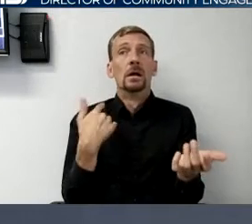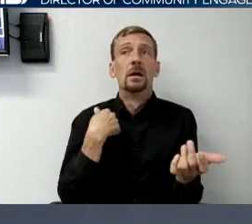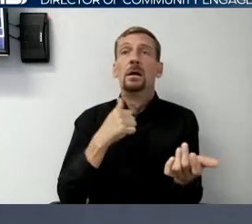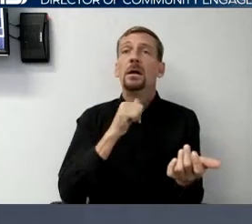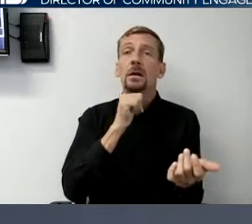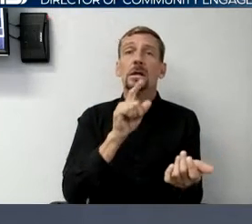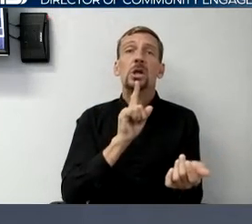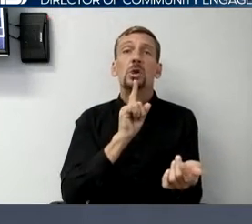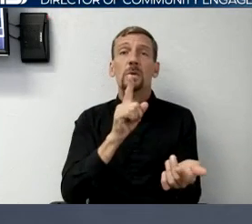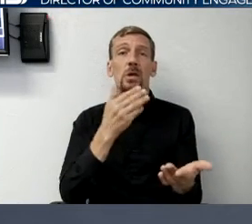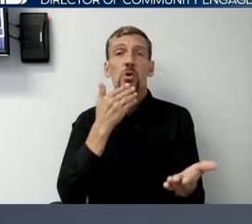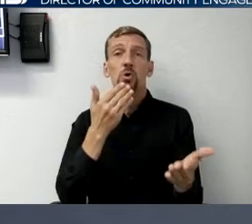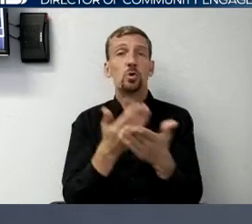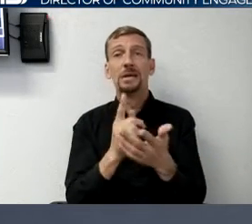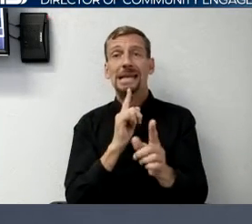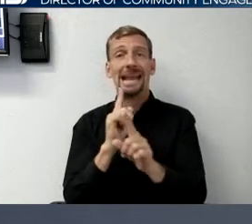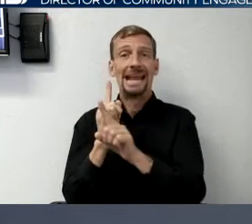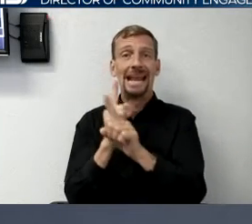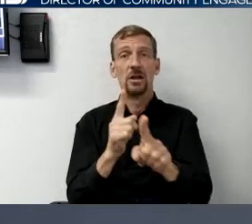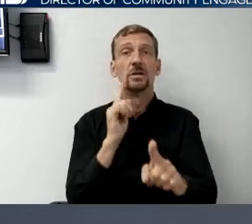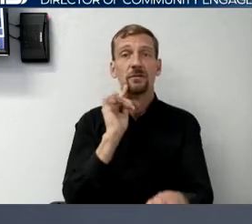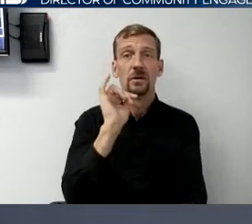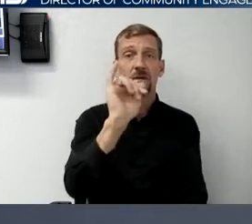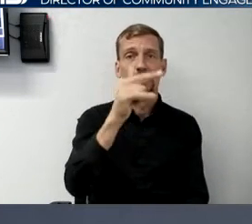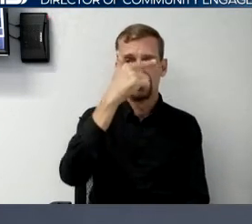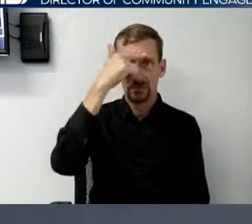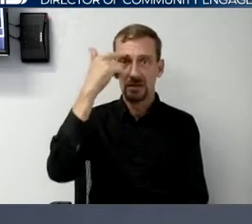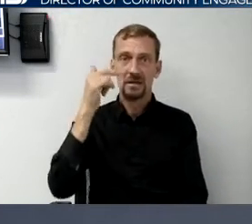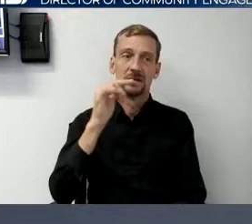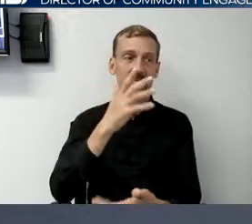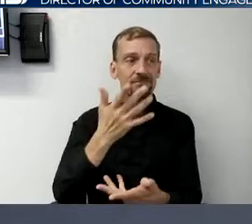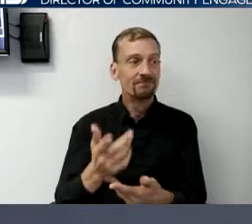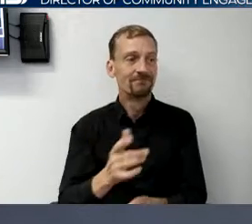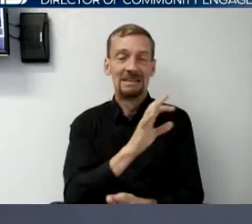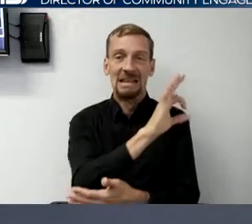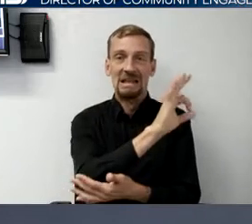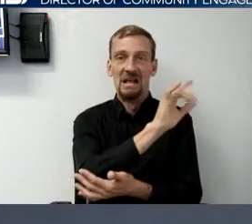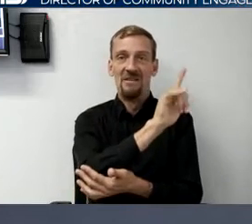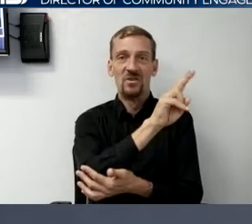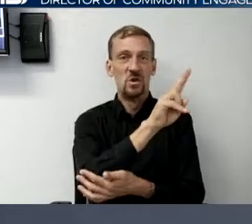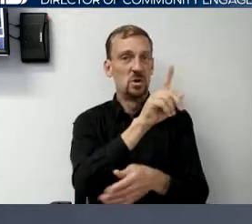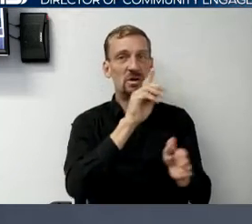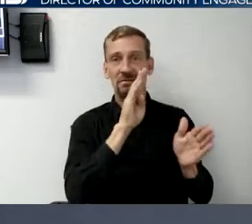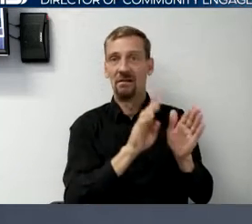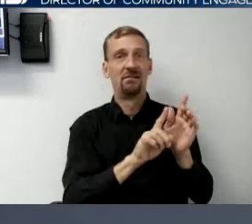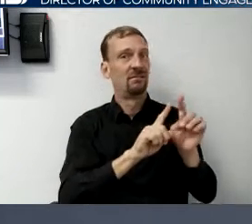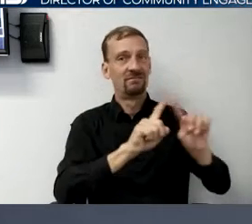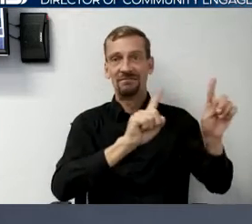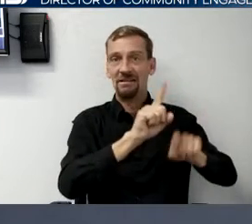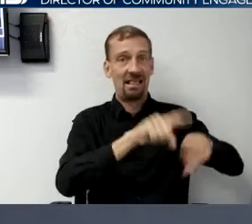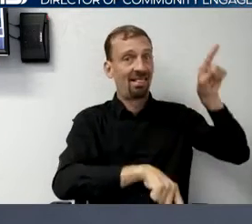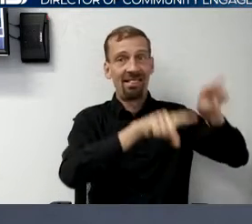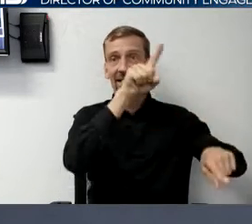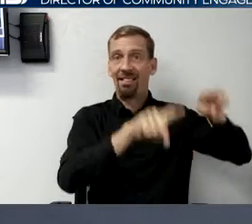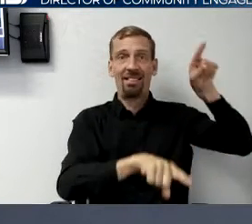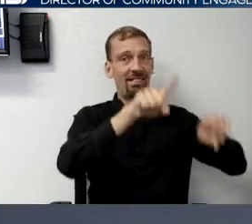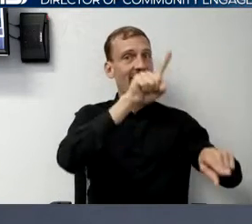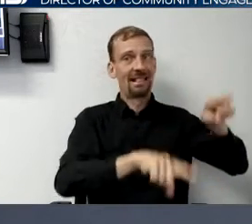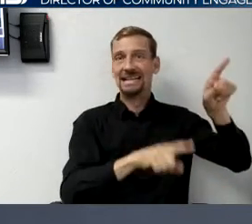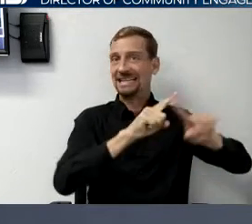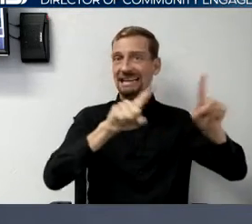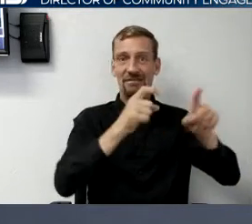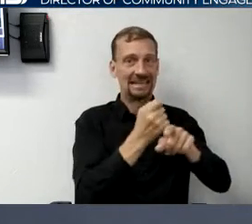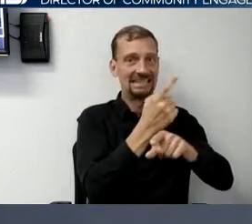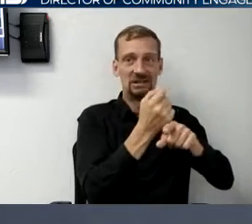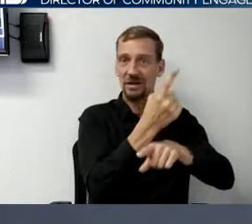an answer on that because the flu varies so greatly from year to year. Just a